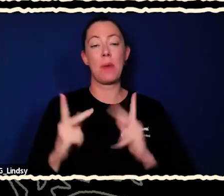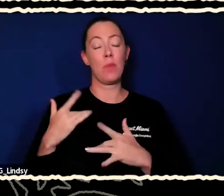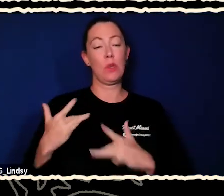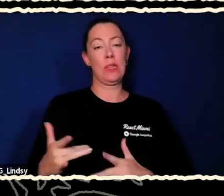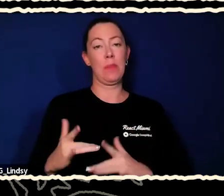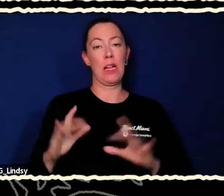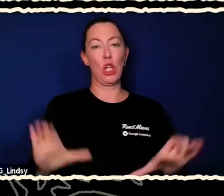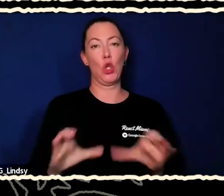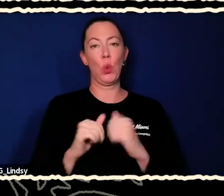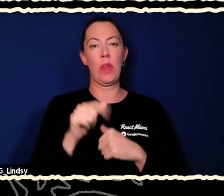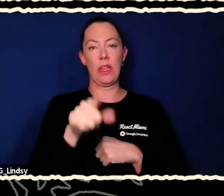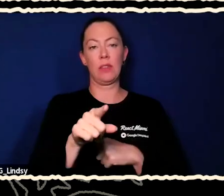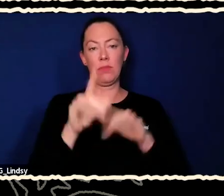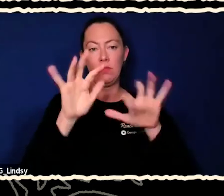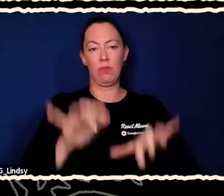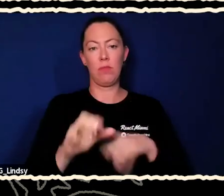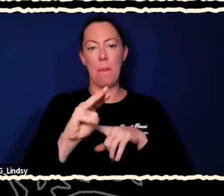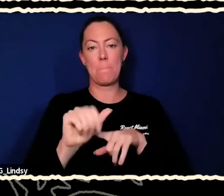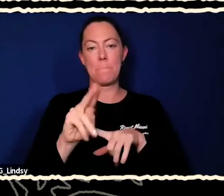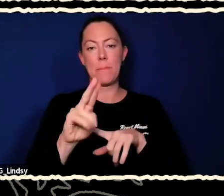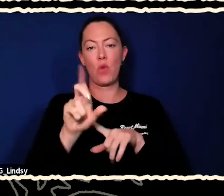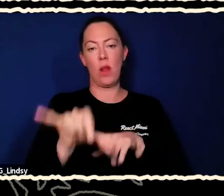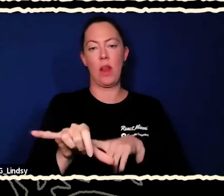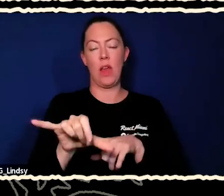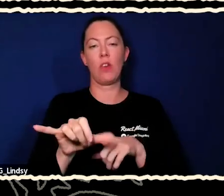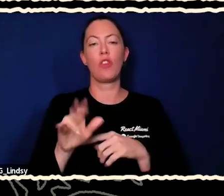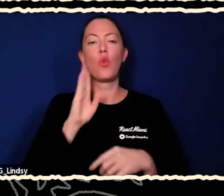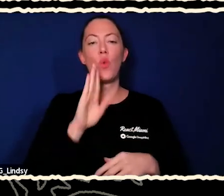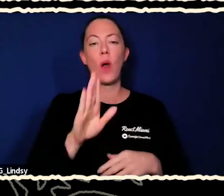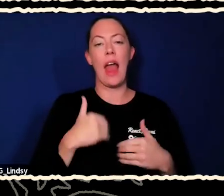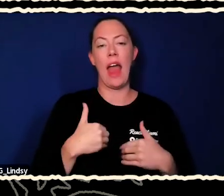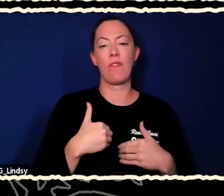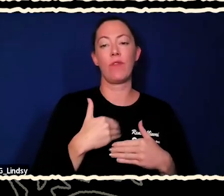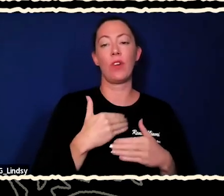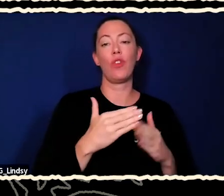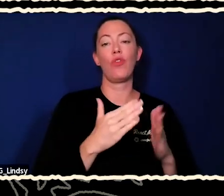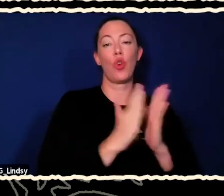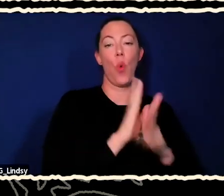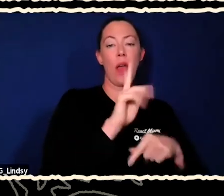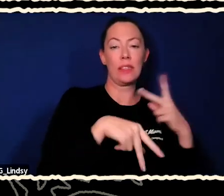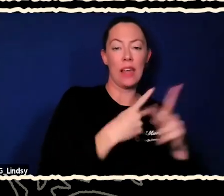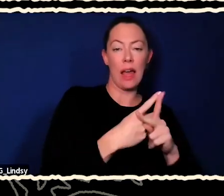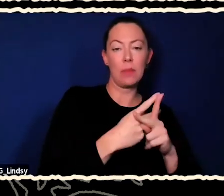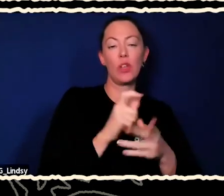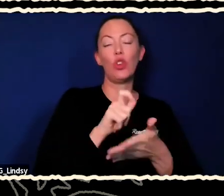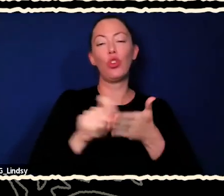do this? Write request types, write response types, write the fetch